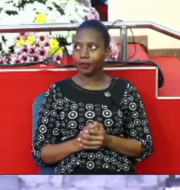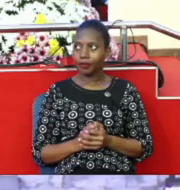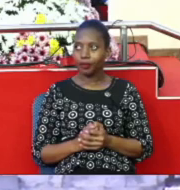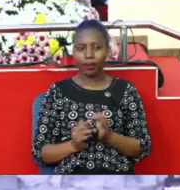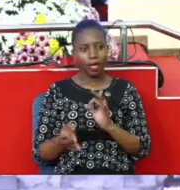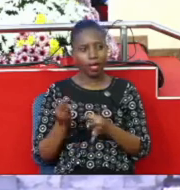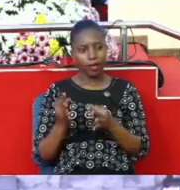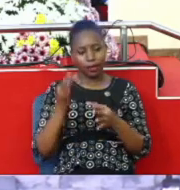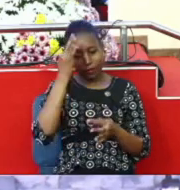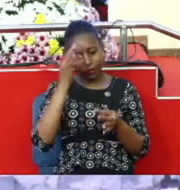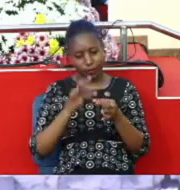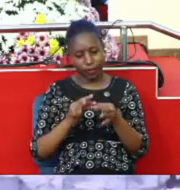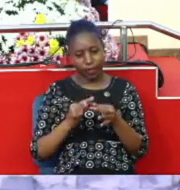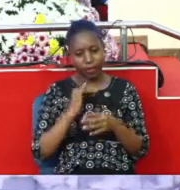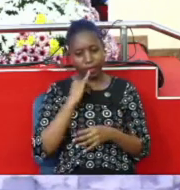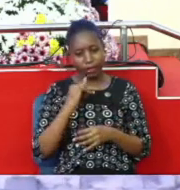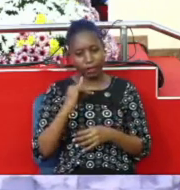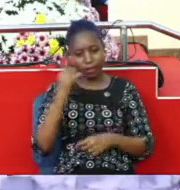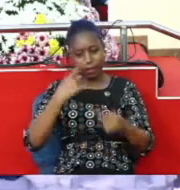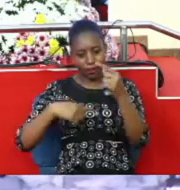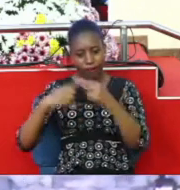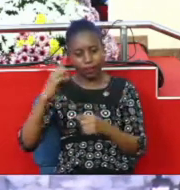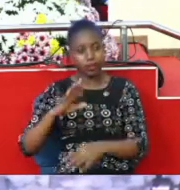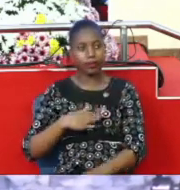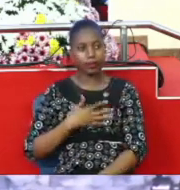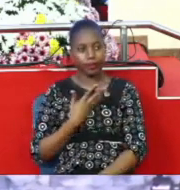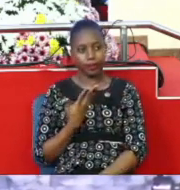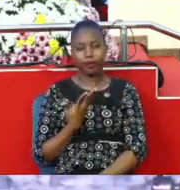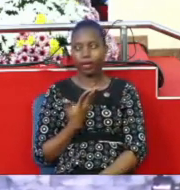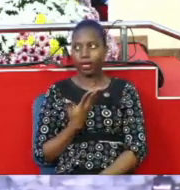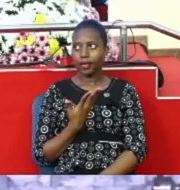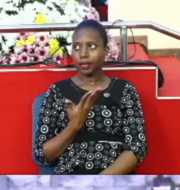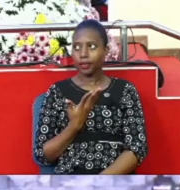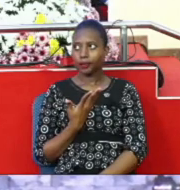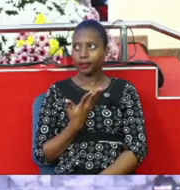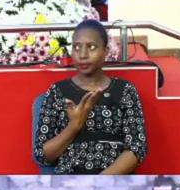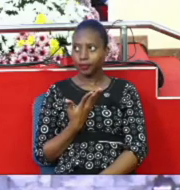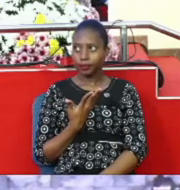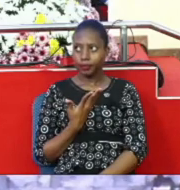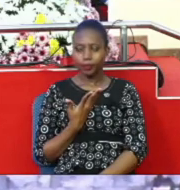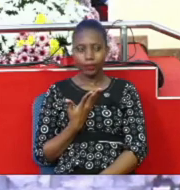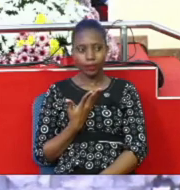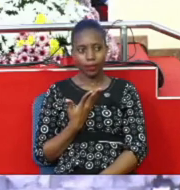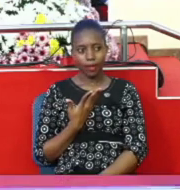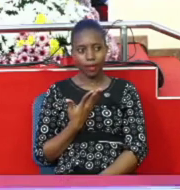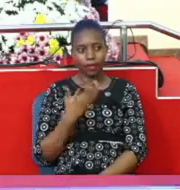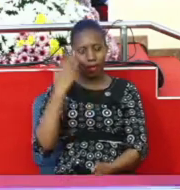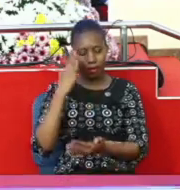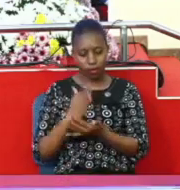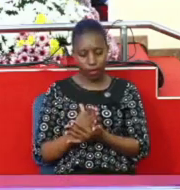victory, it is the conviction that I have with the work that of the cross that Jesus has done.